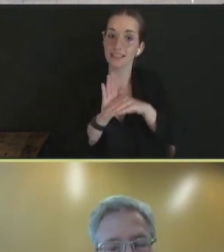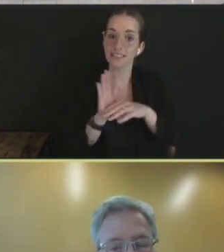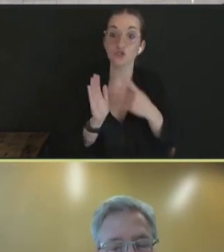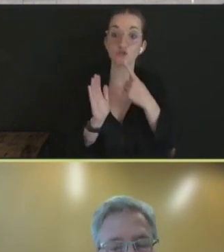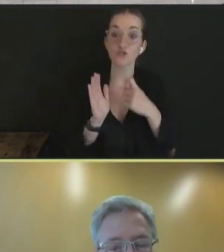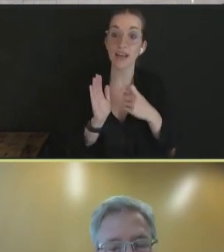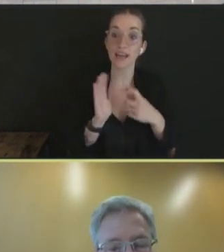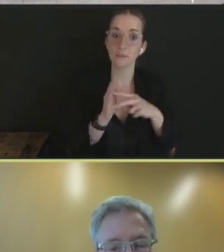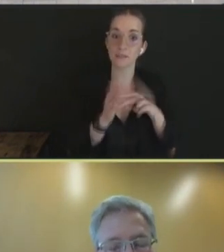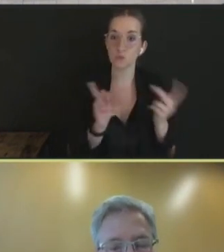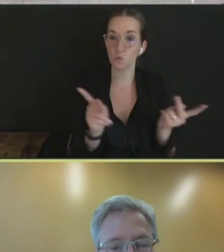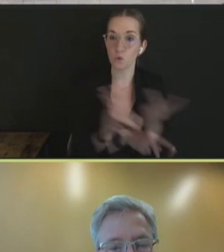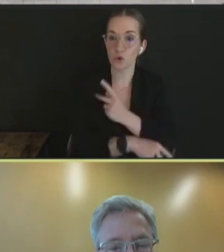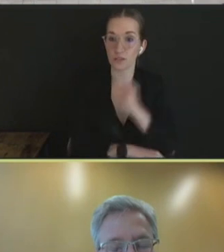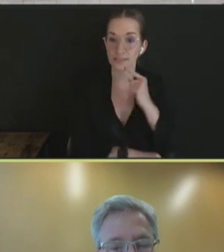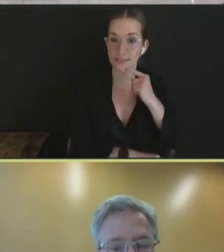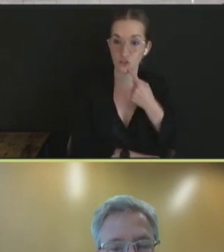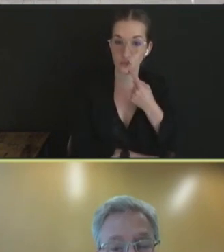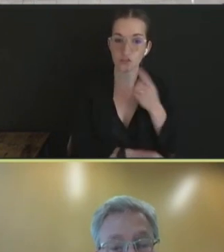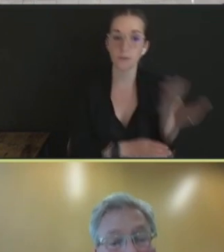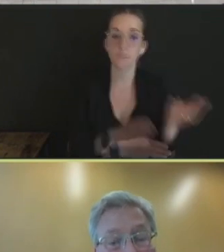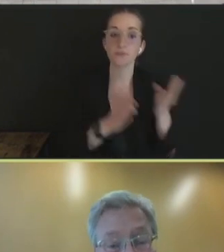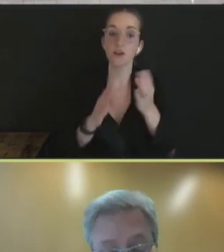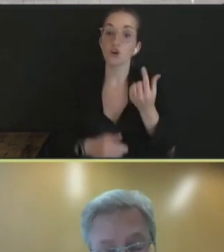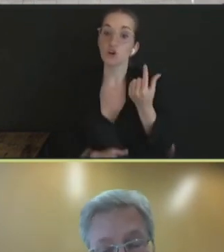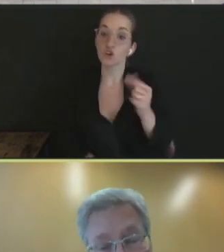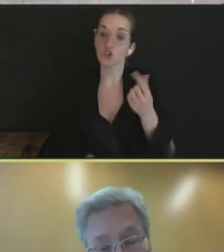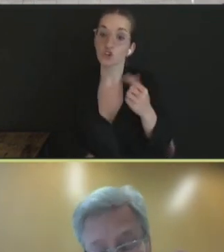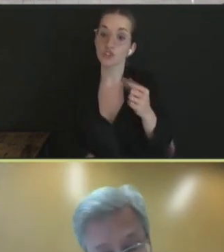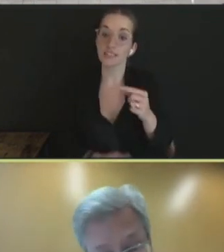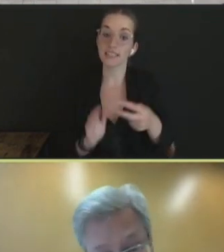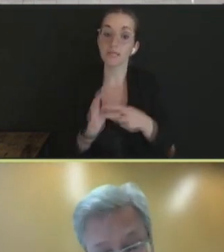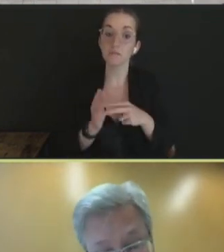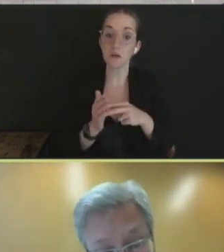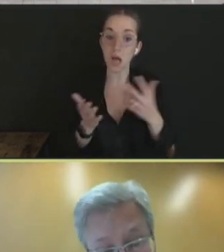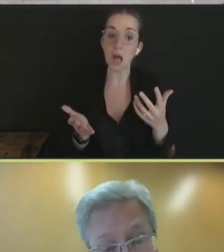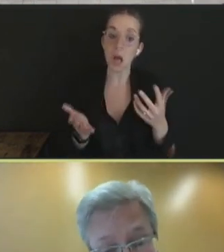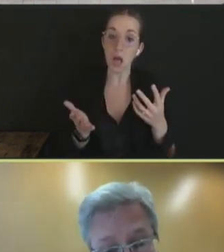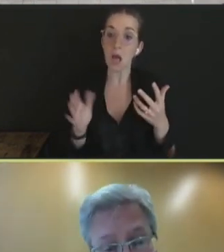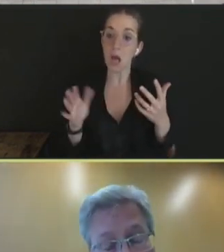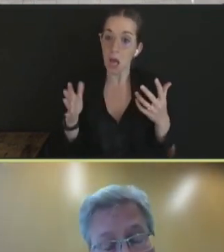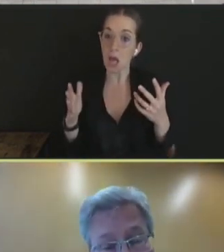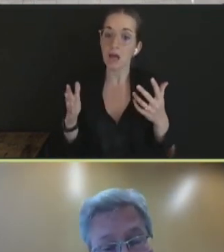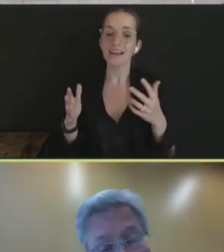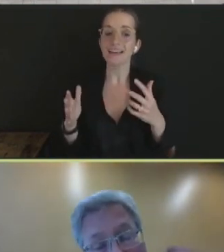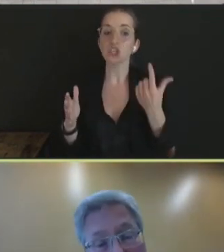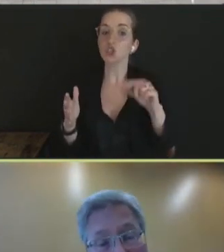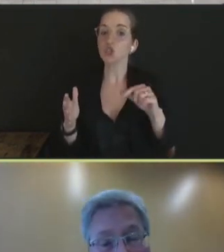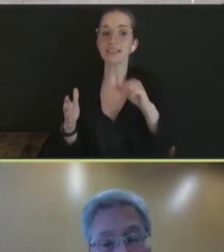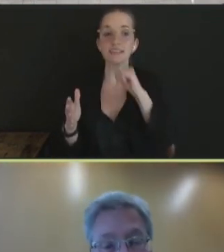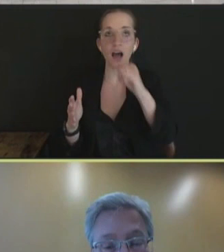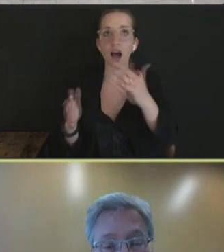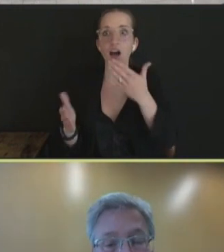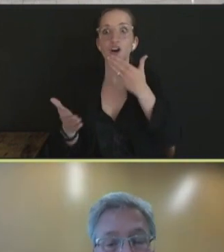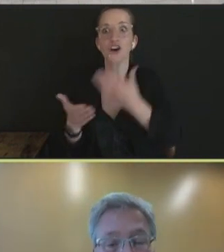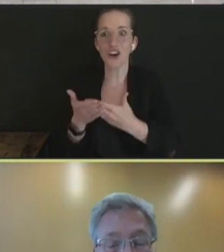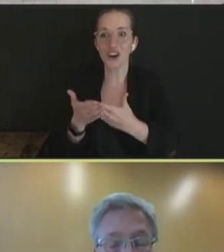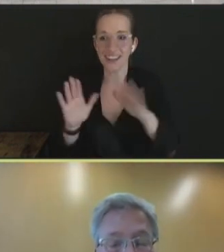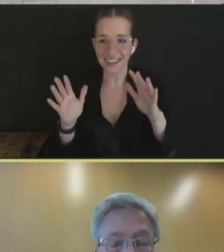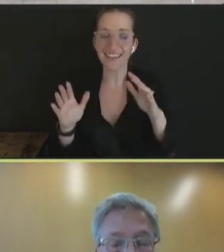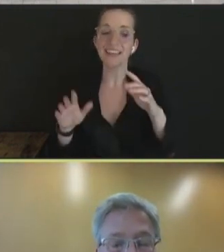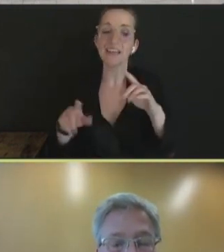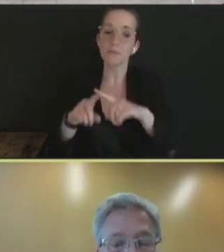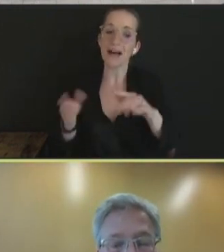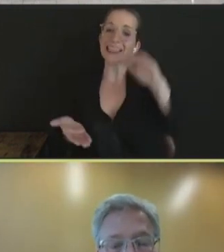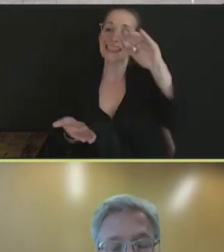worst and green being significant threats. It's not green in a good way, but it's less significant of a